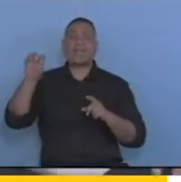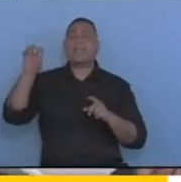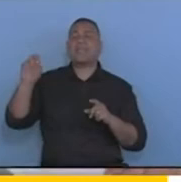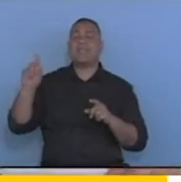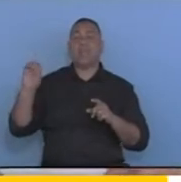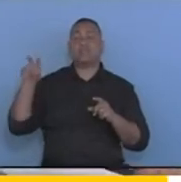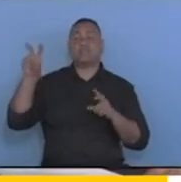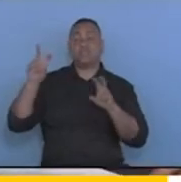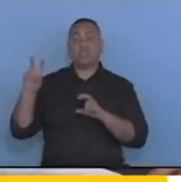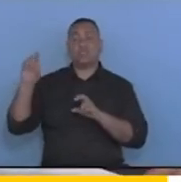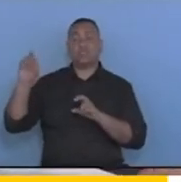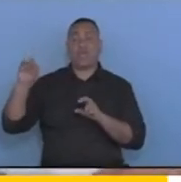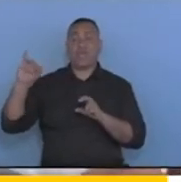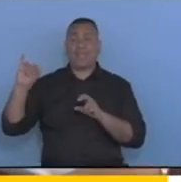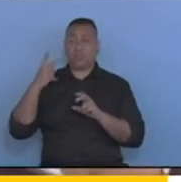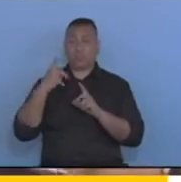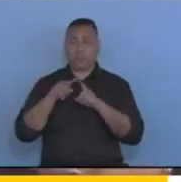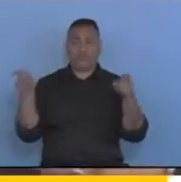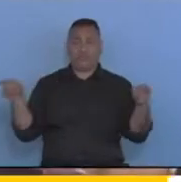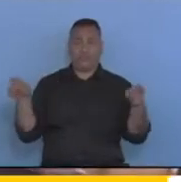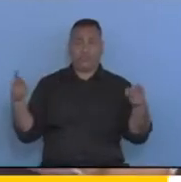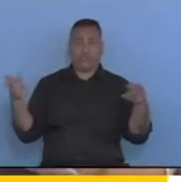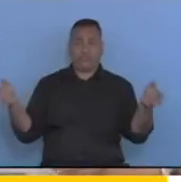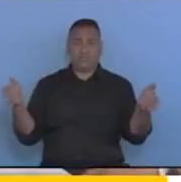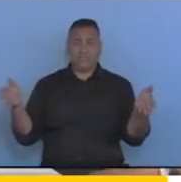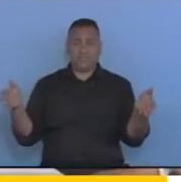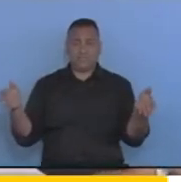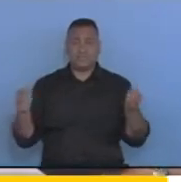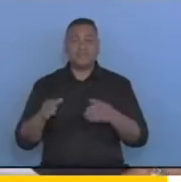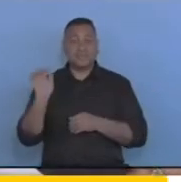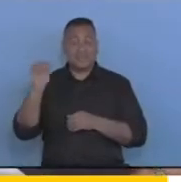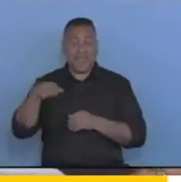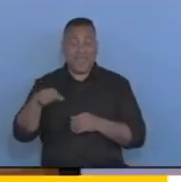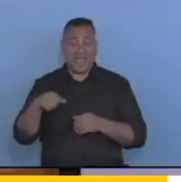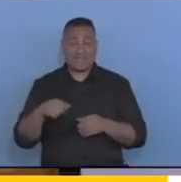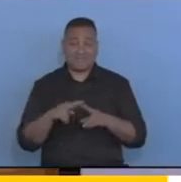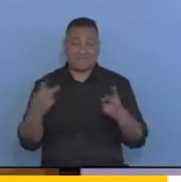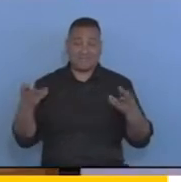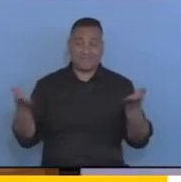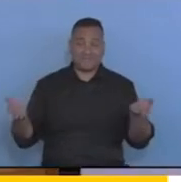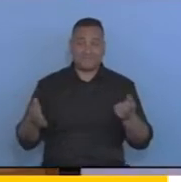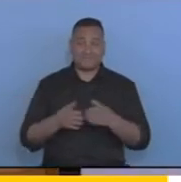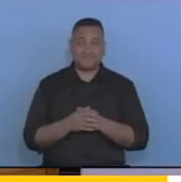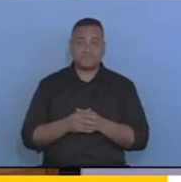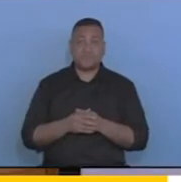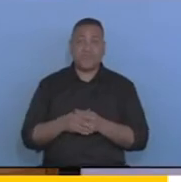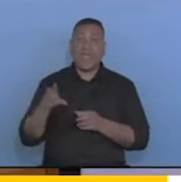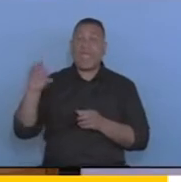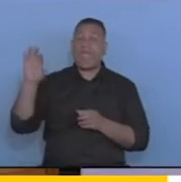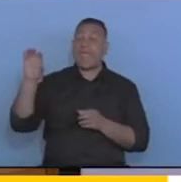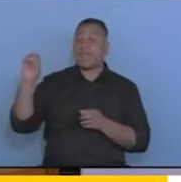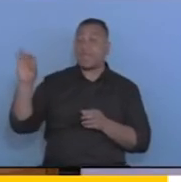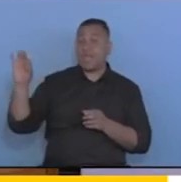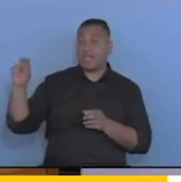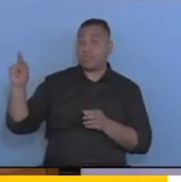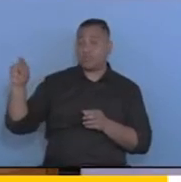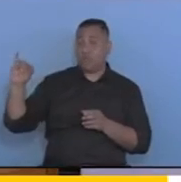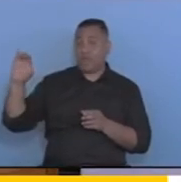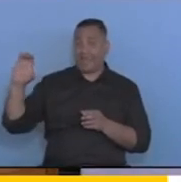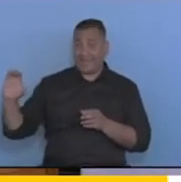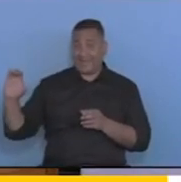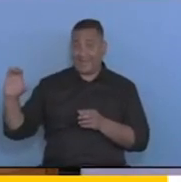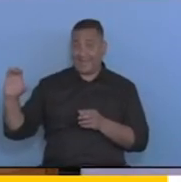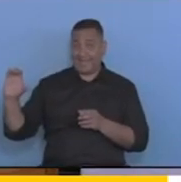team. So there we go. So what is electronics? Well, basically electronics is just components wired